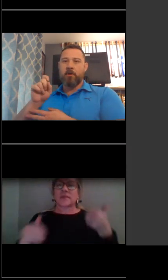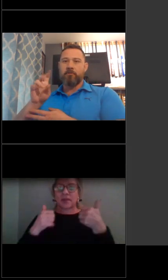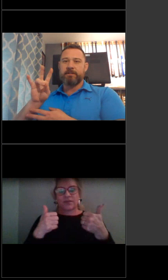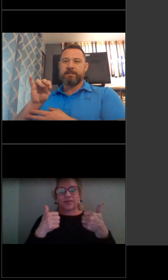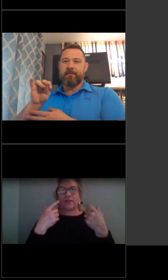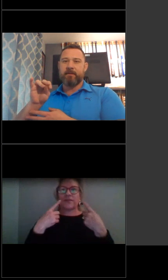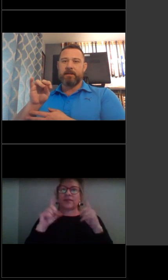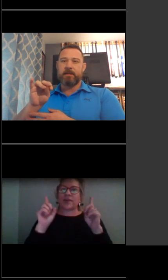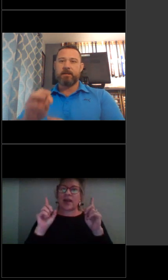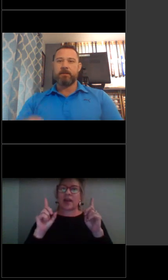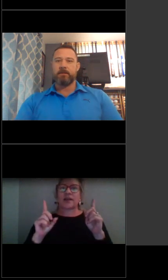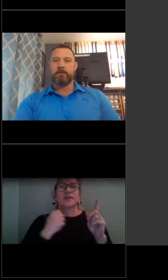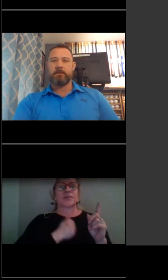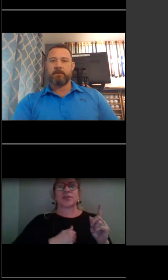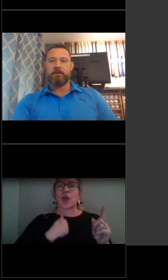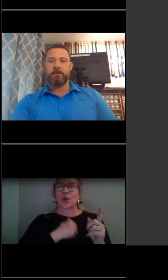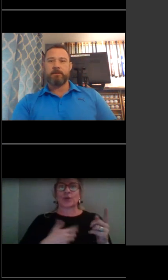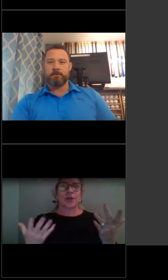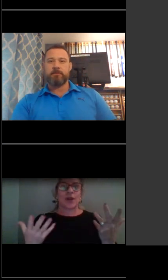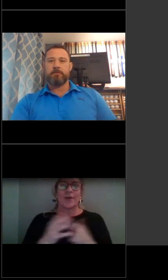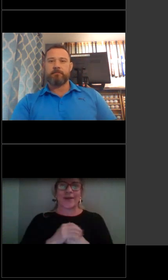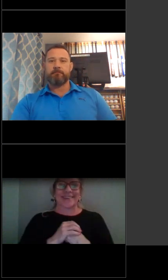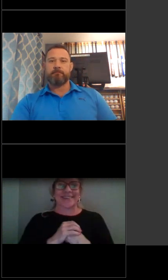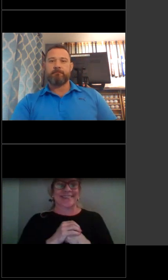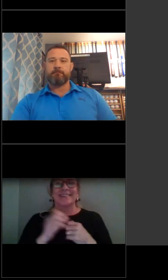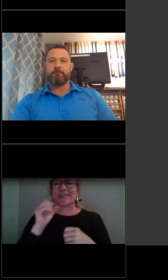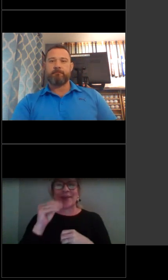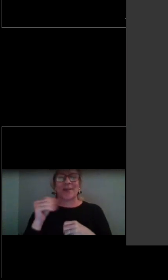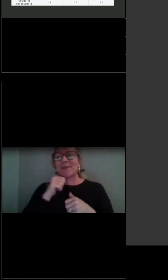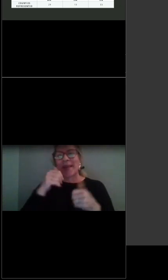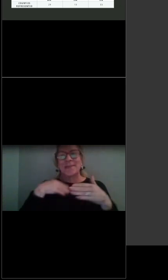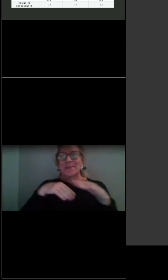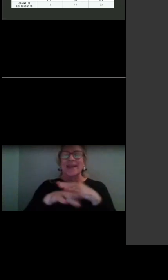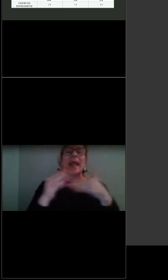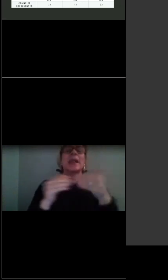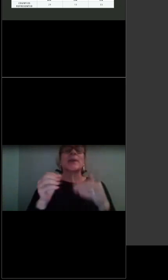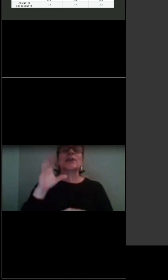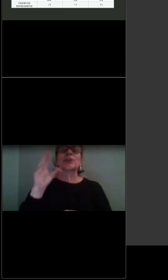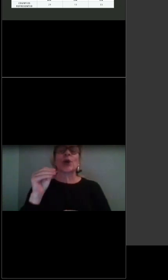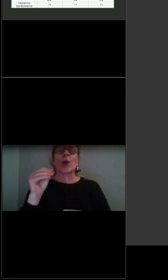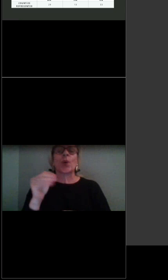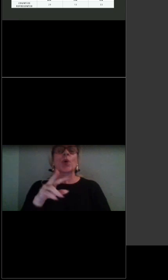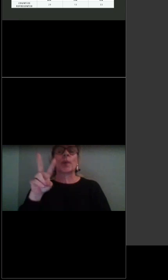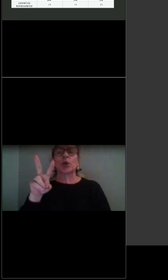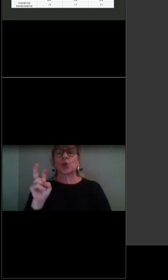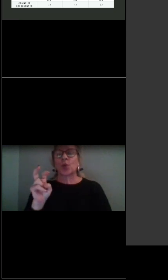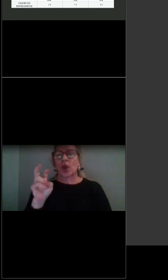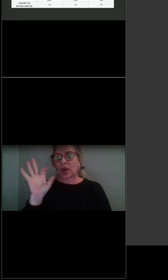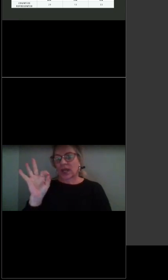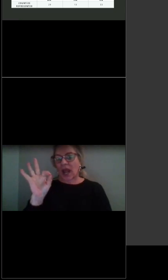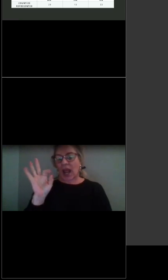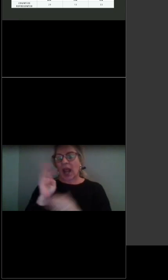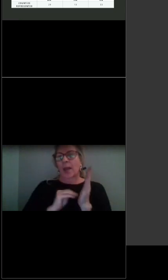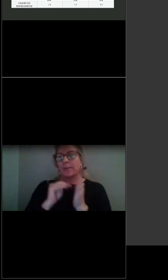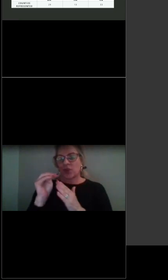170.7 million in active transportation program funding and valued at about 209